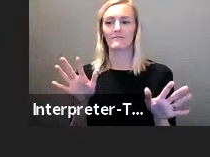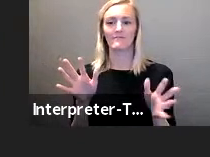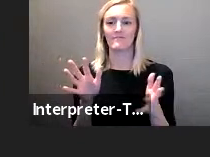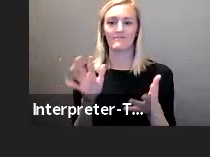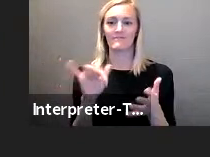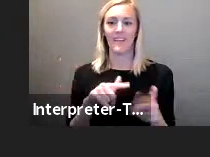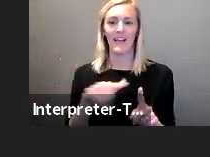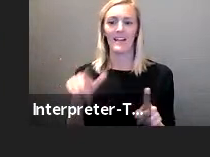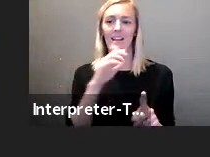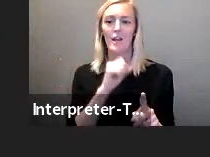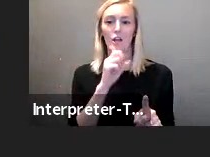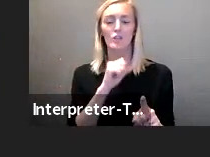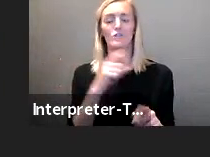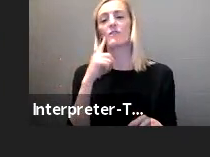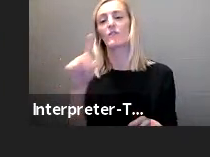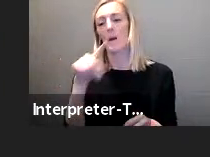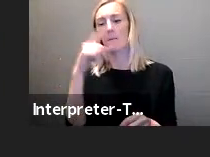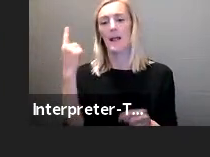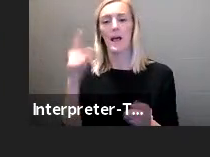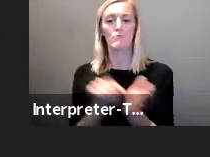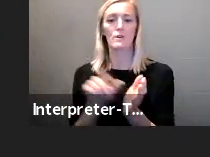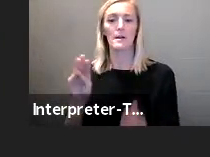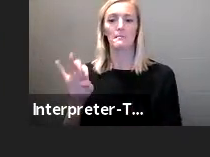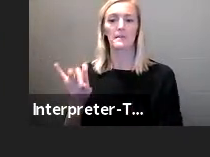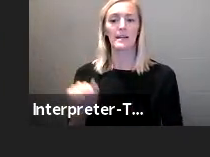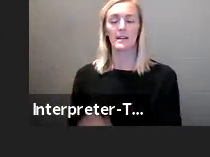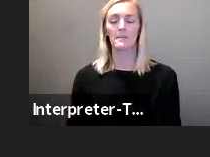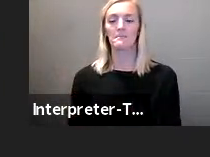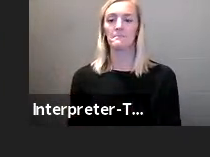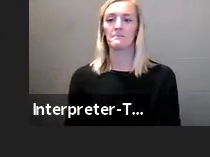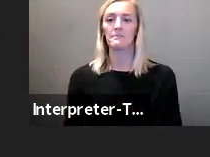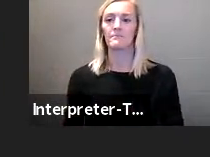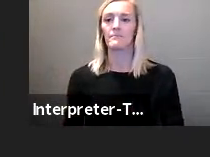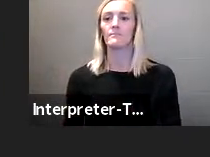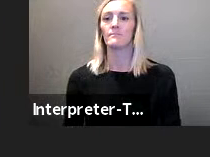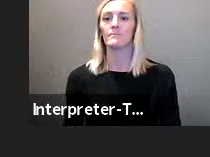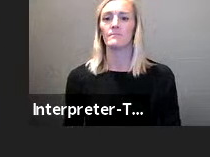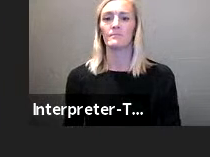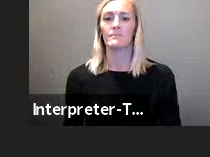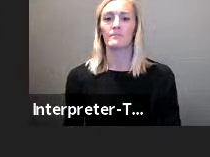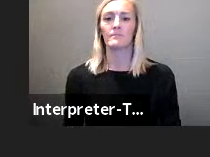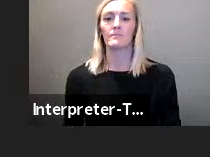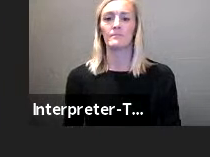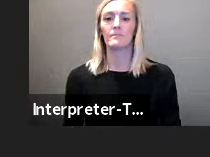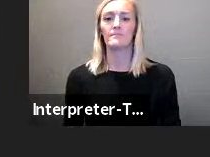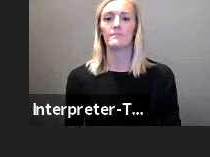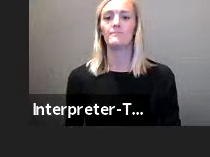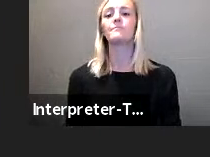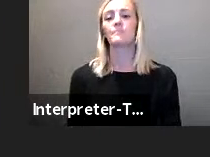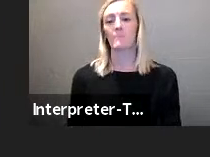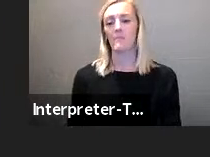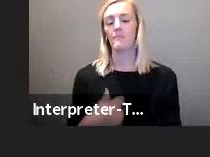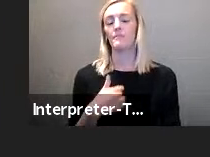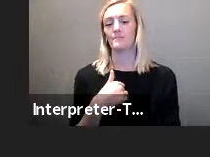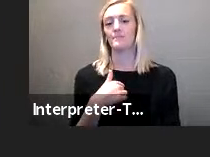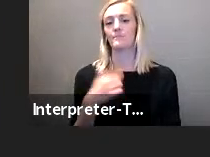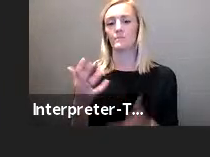to Black print media. And I'll stop there. And I guess I would like to say